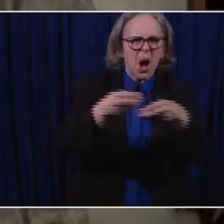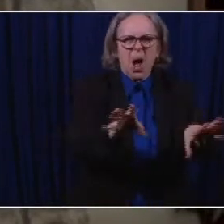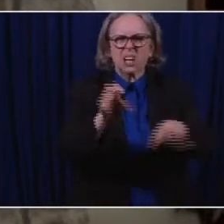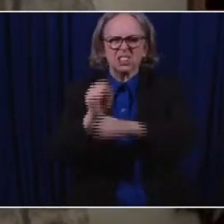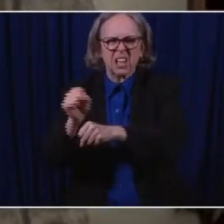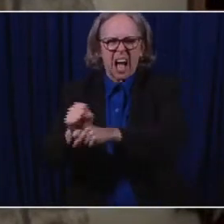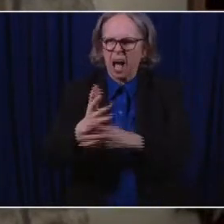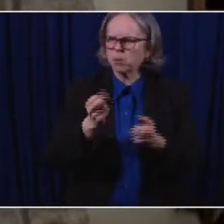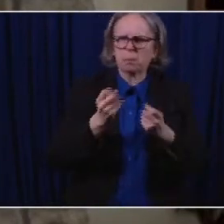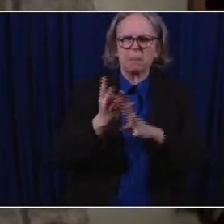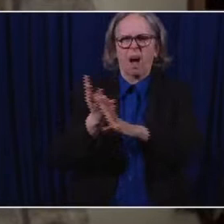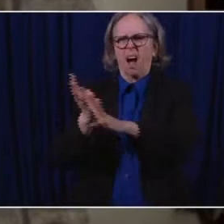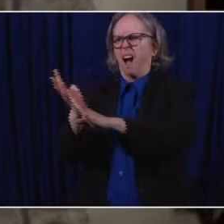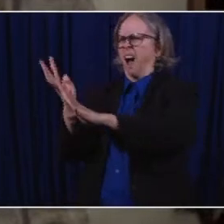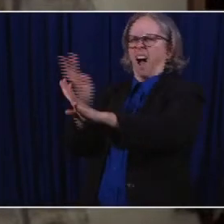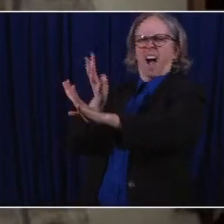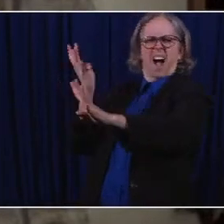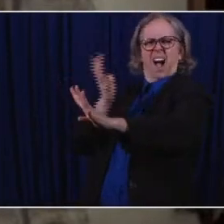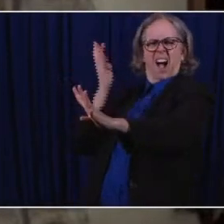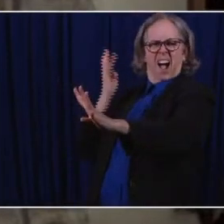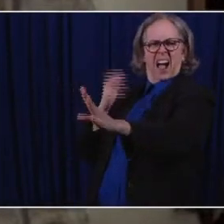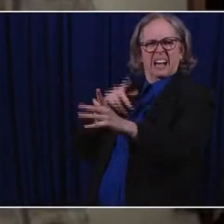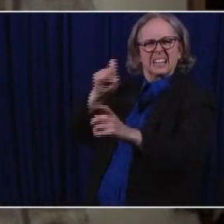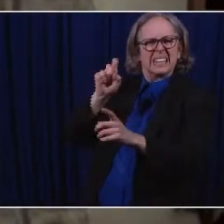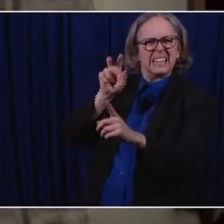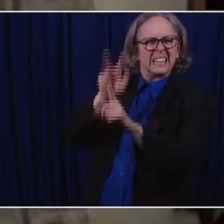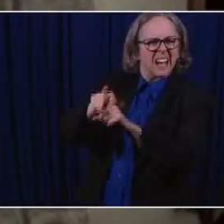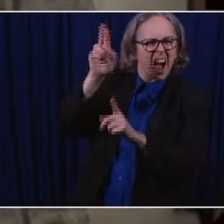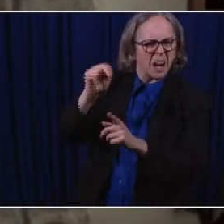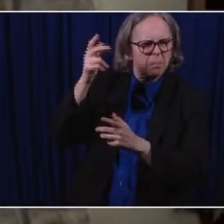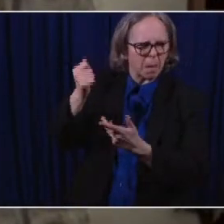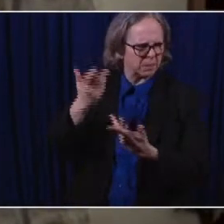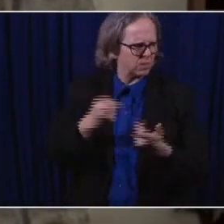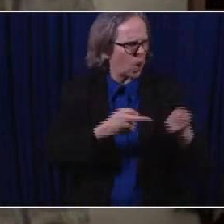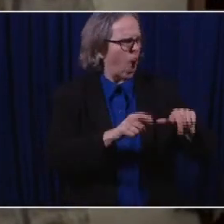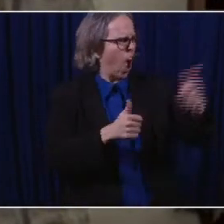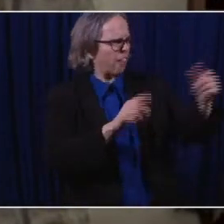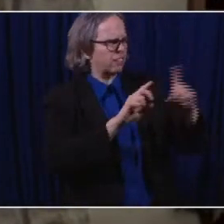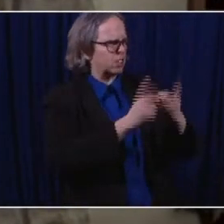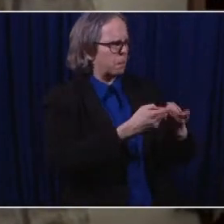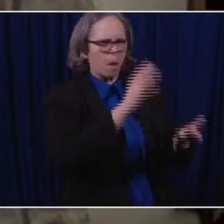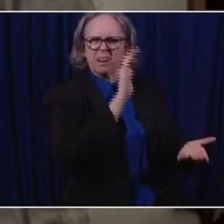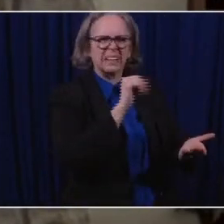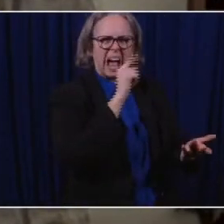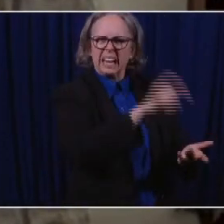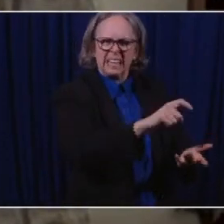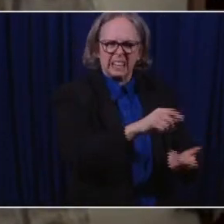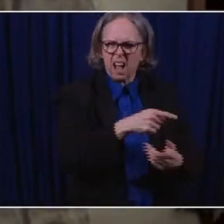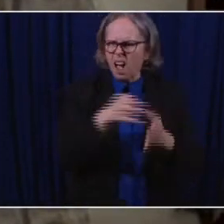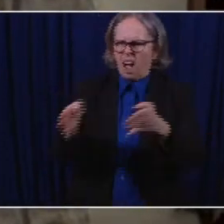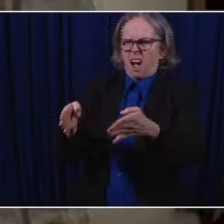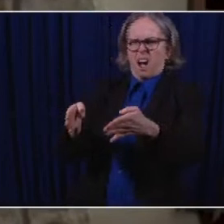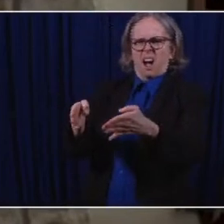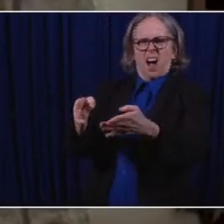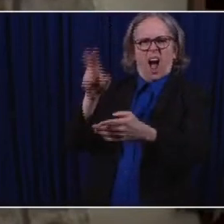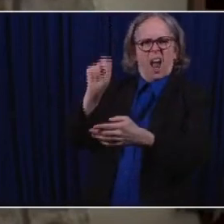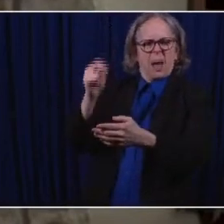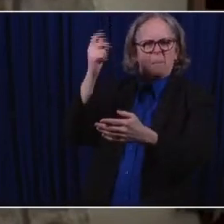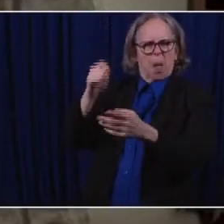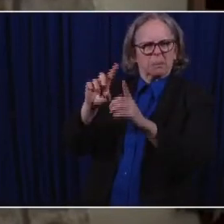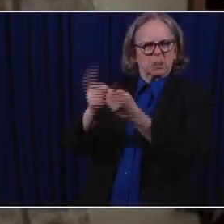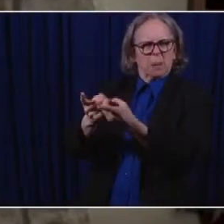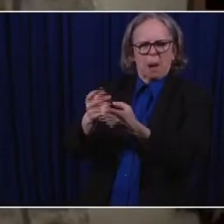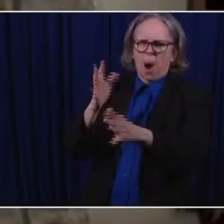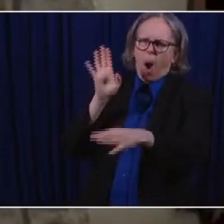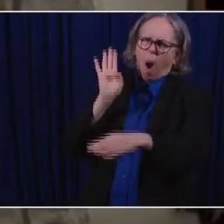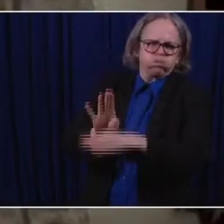the cloud, and I'm out of my league already, but moving into the cloud was